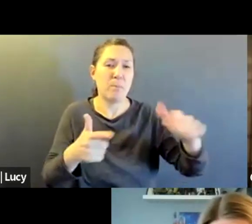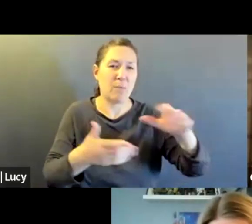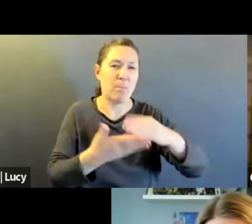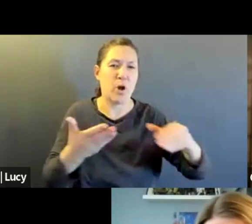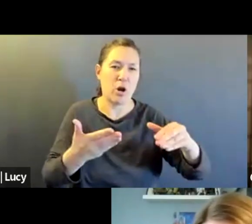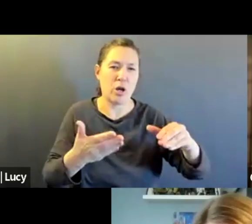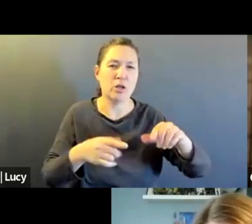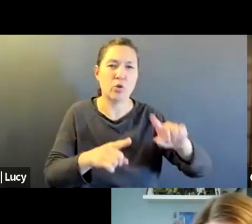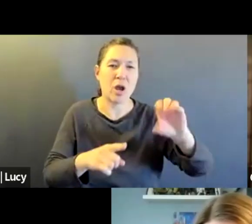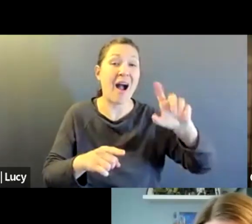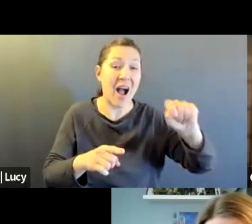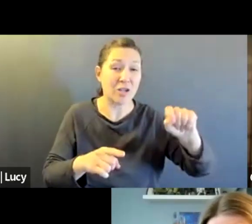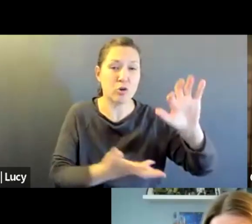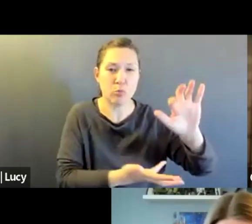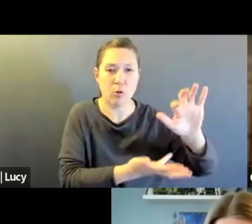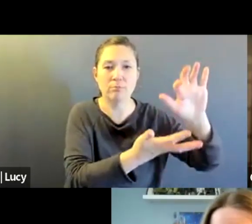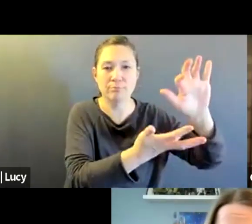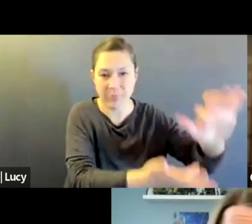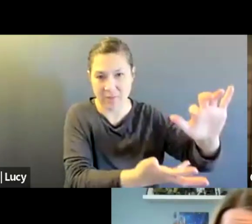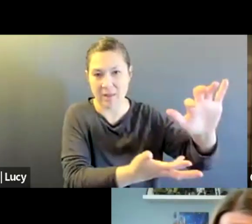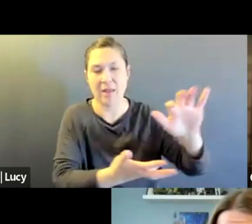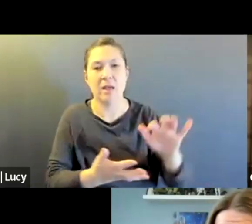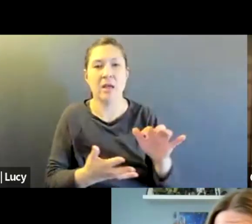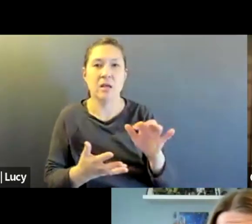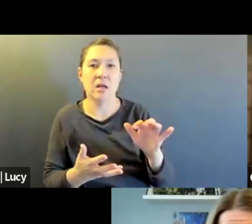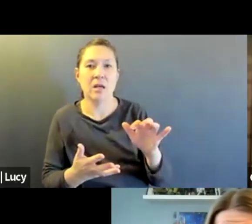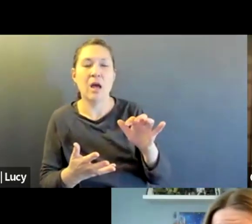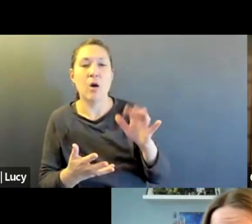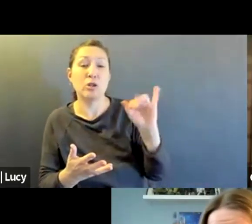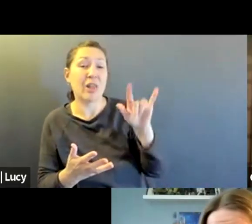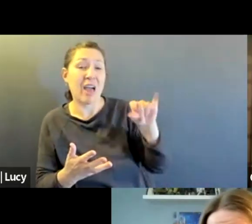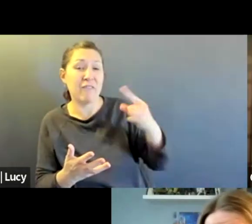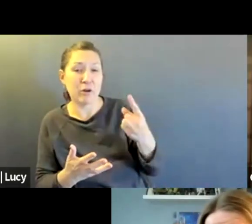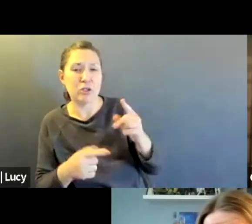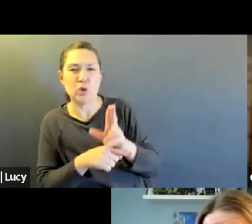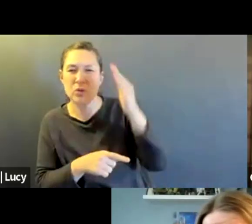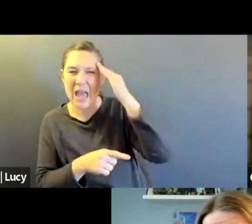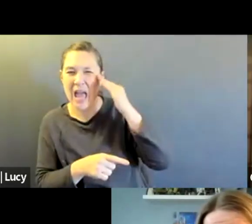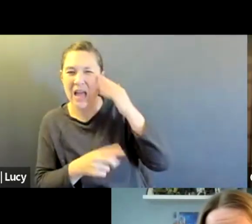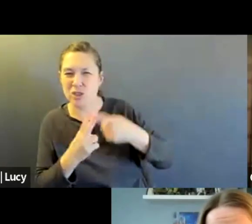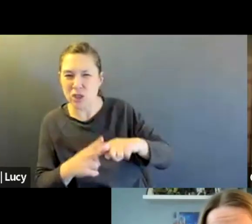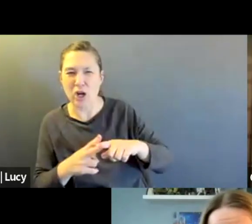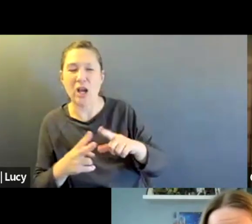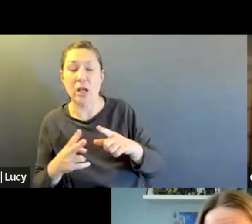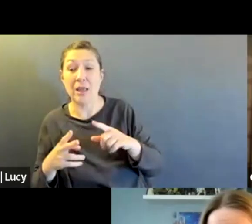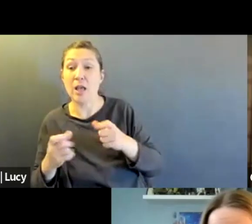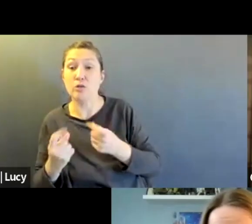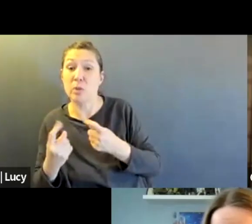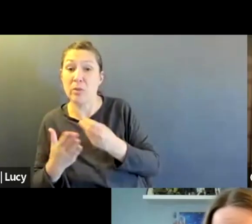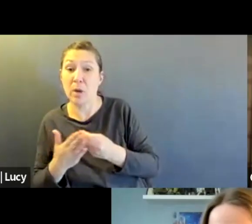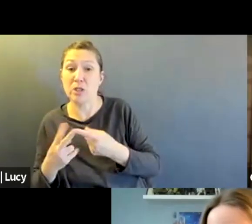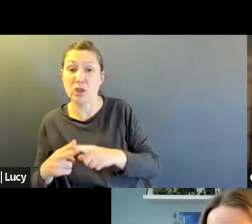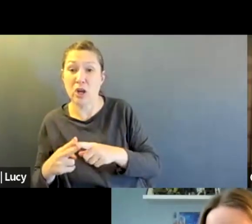than the impact aid and Head Start programs, schools have that funding and they can use it for the remainder of the school year. It's kind of wait